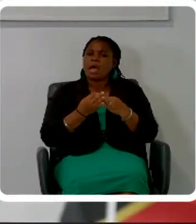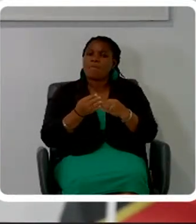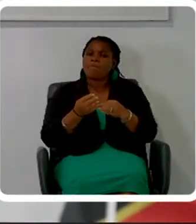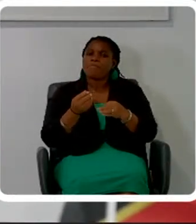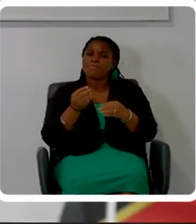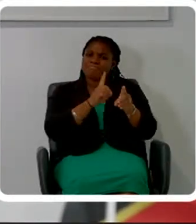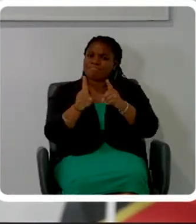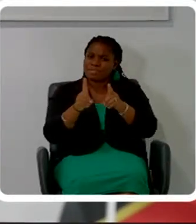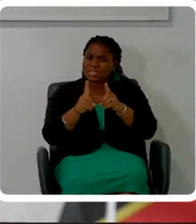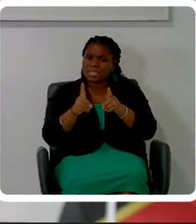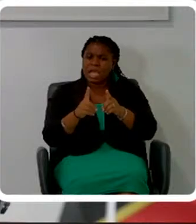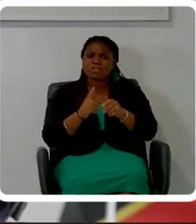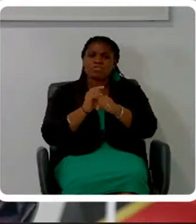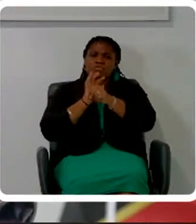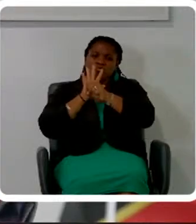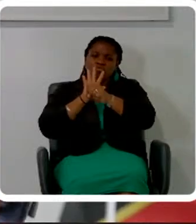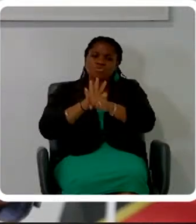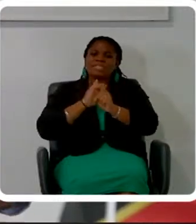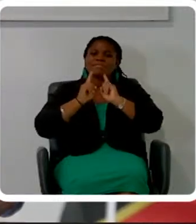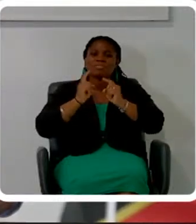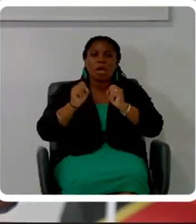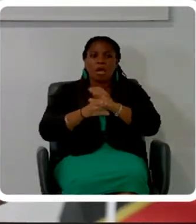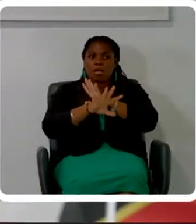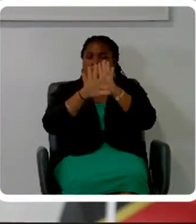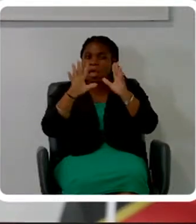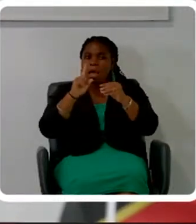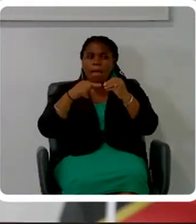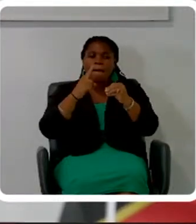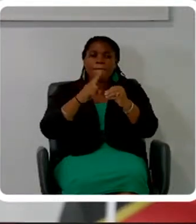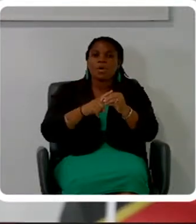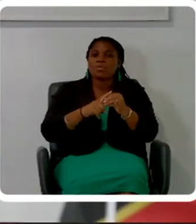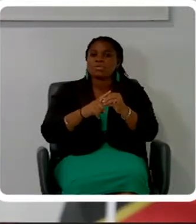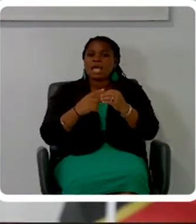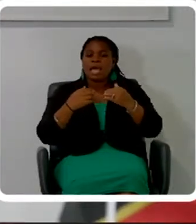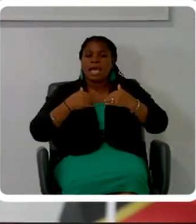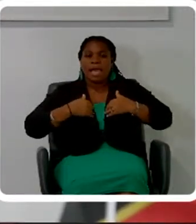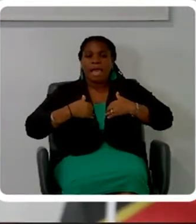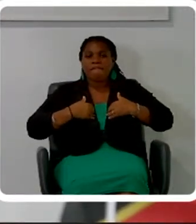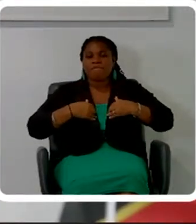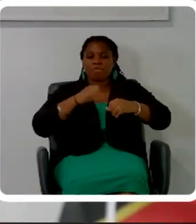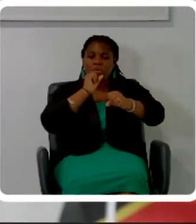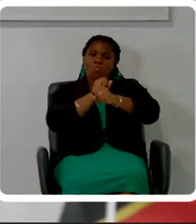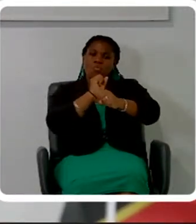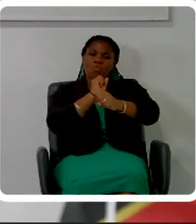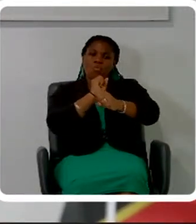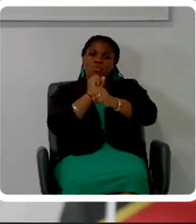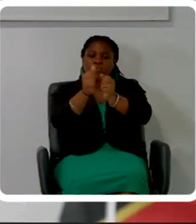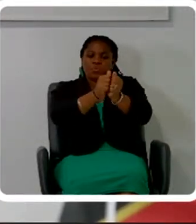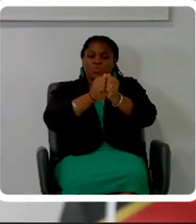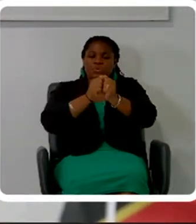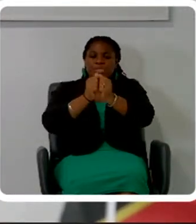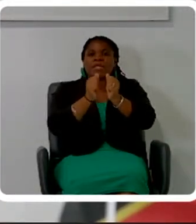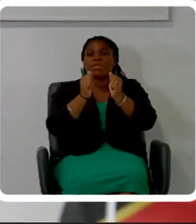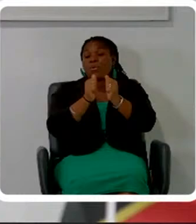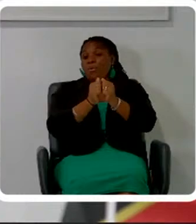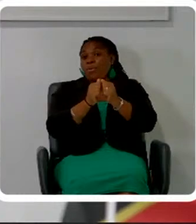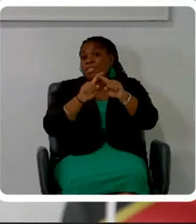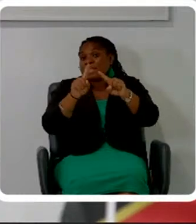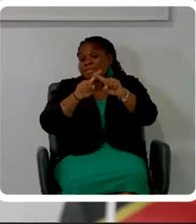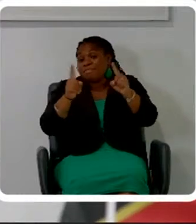it stressed the urgency for climate action and multilateral cooperation. We also engage in high-level climate